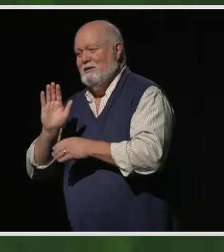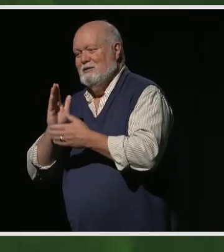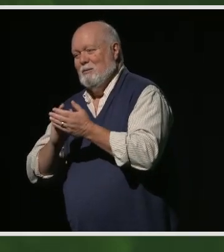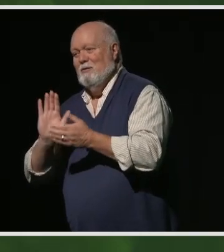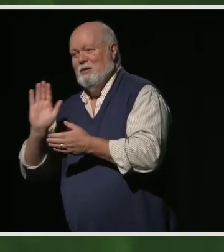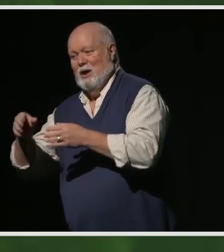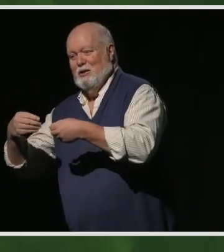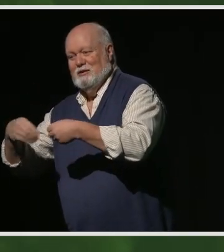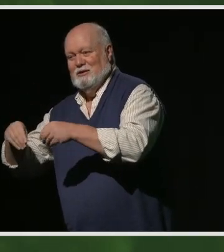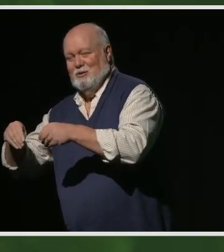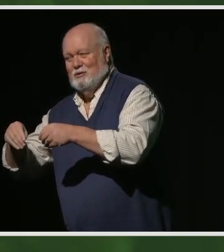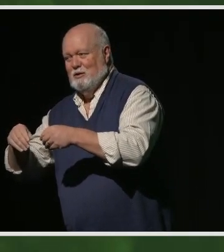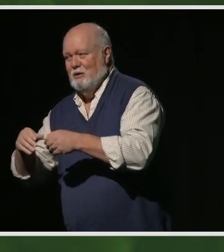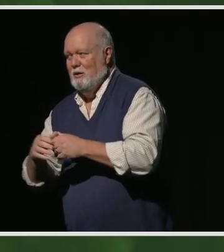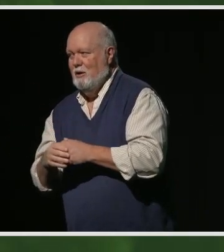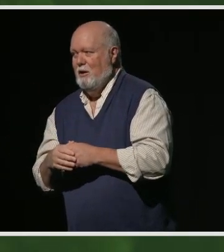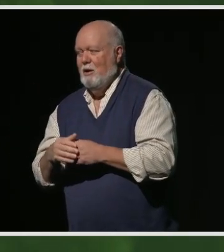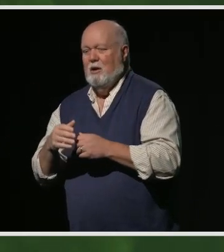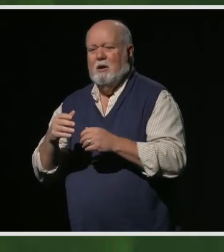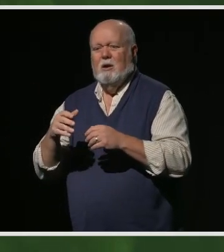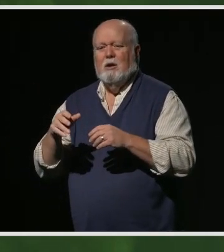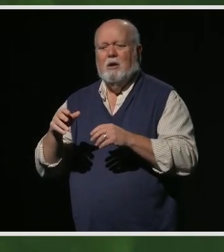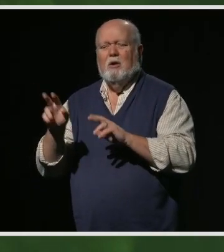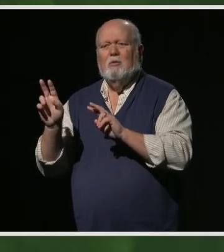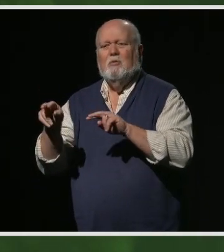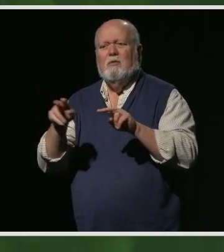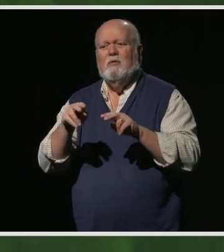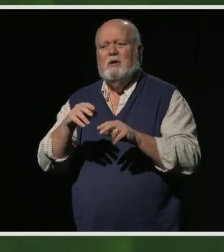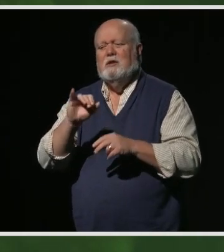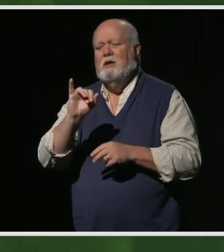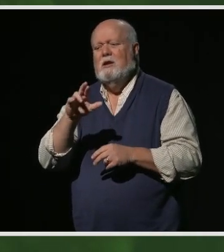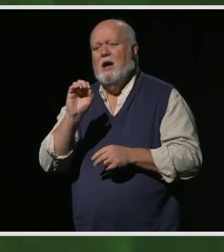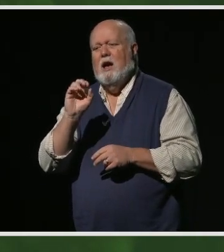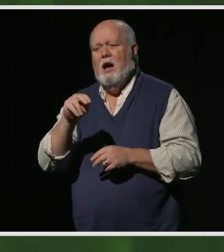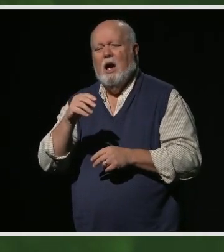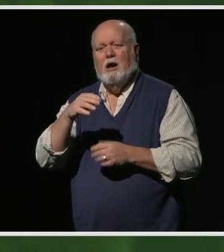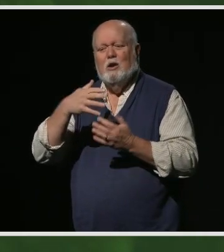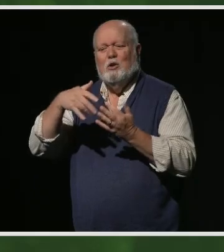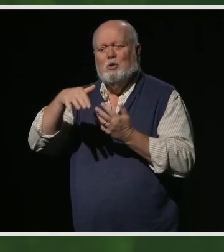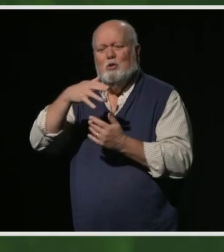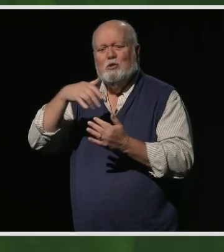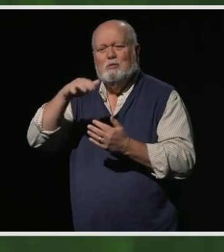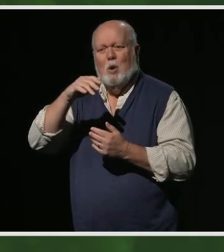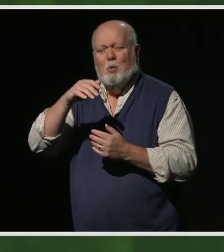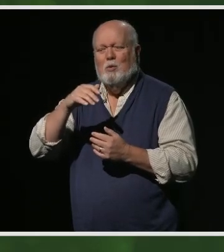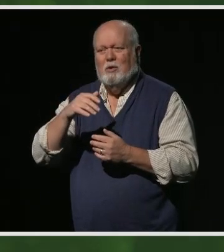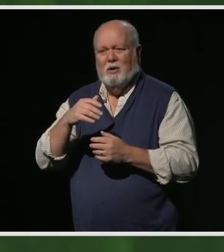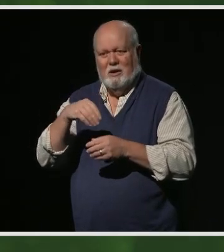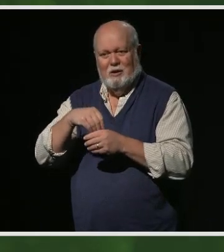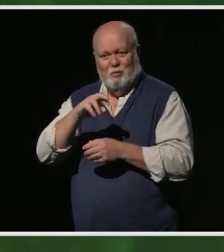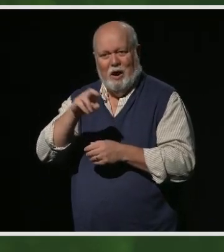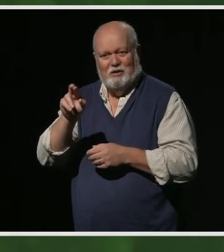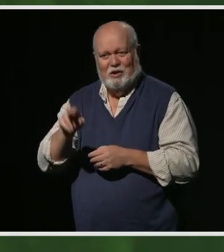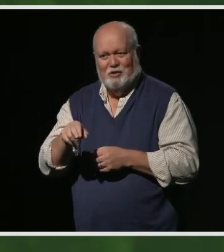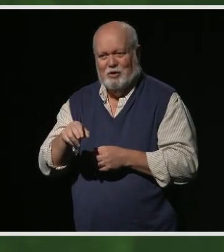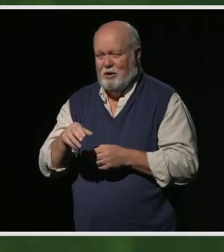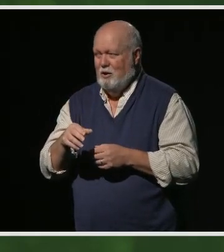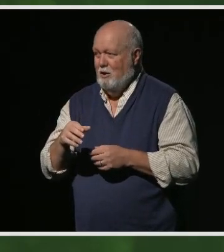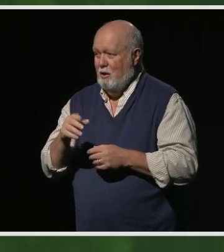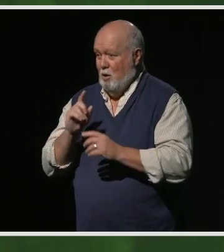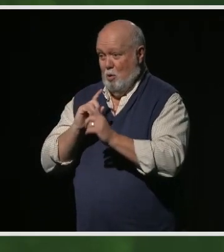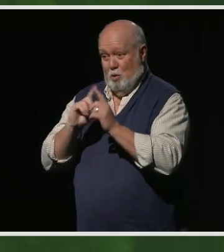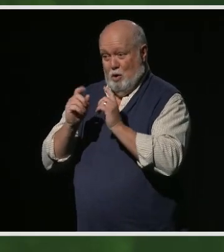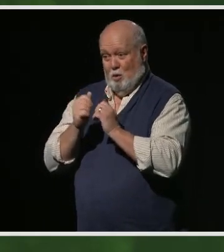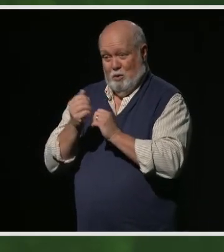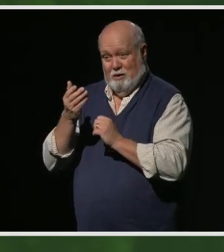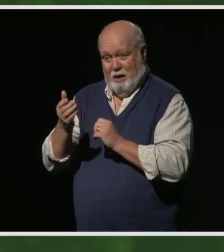We toured Iron Smoke Distillery in Rochester. Not only do they have biomass that's accessible for us to use now, but we actually talked to them